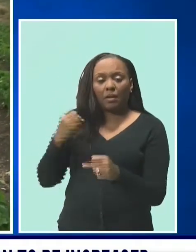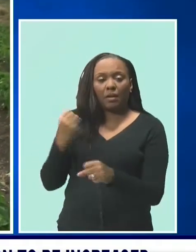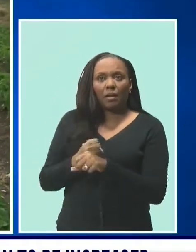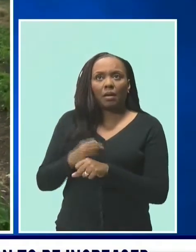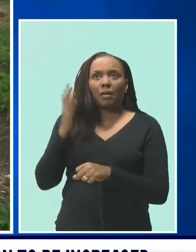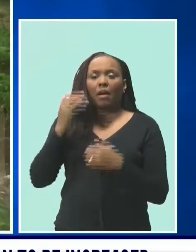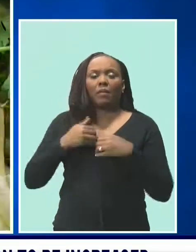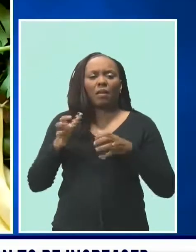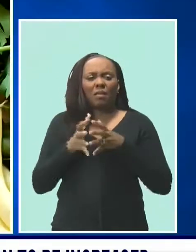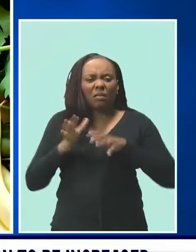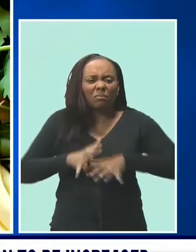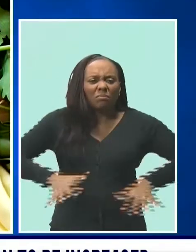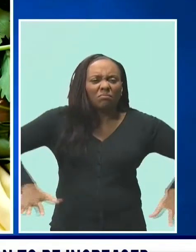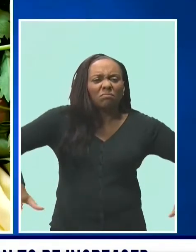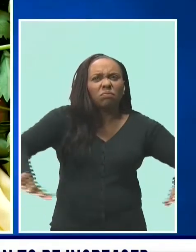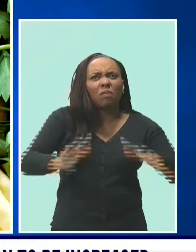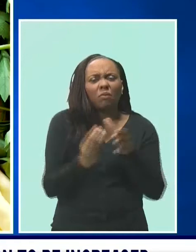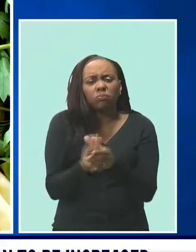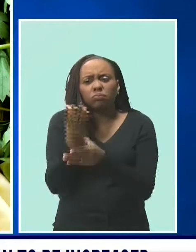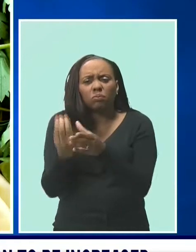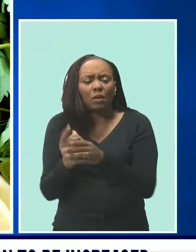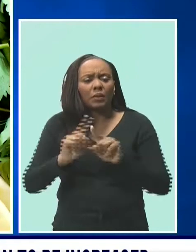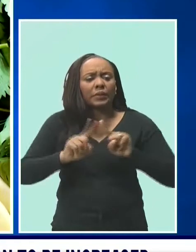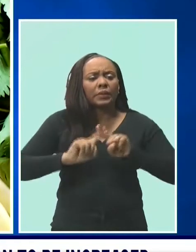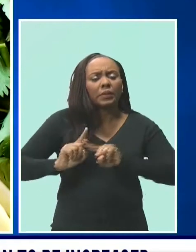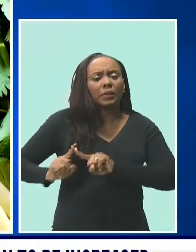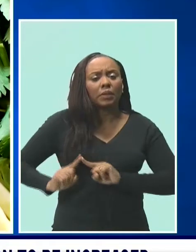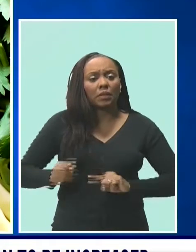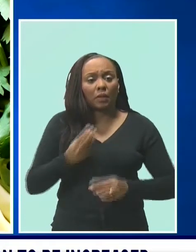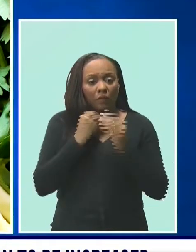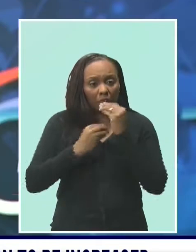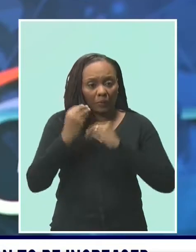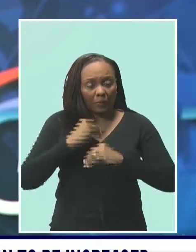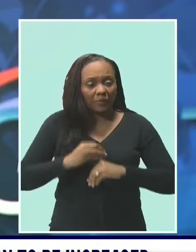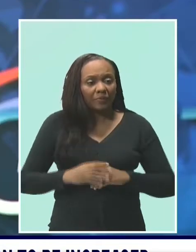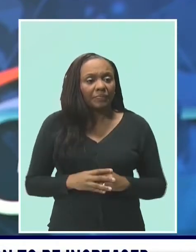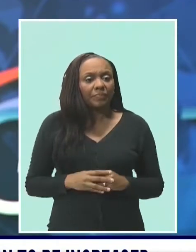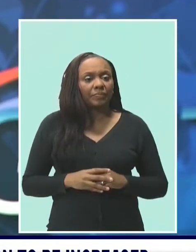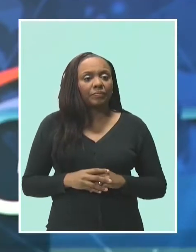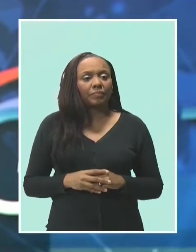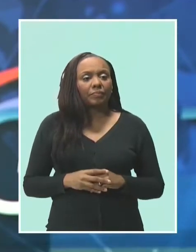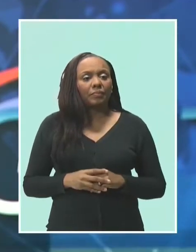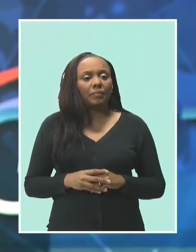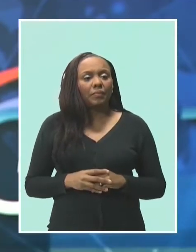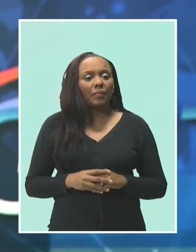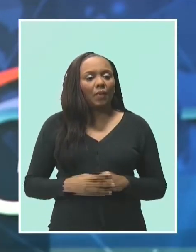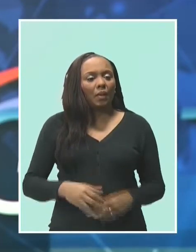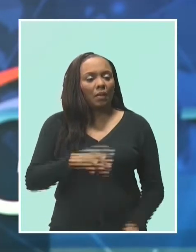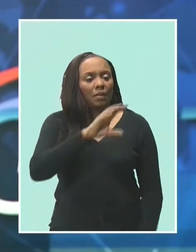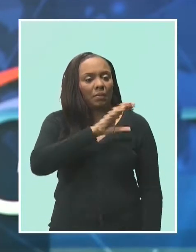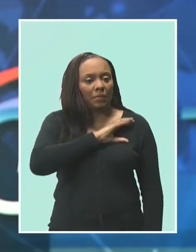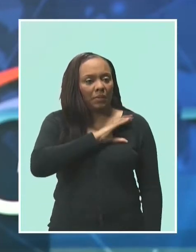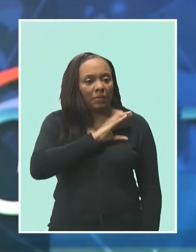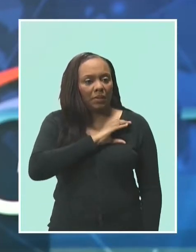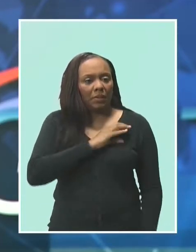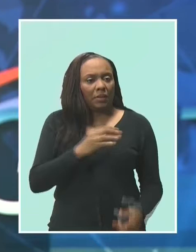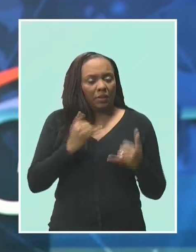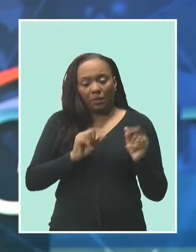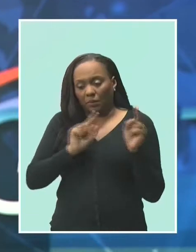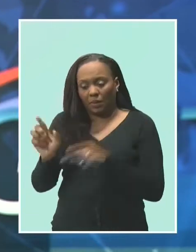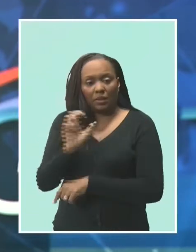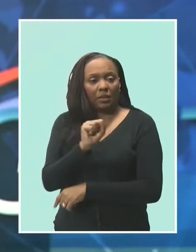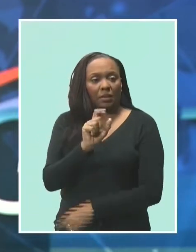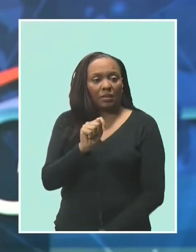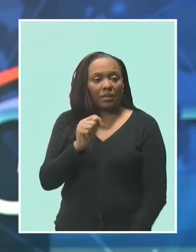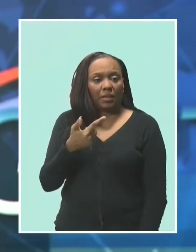full production. Sharika Griffith, CBC News. A police operation in Flat Rock, St. George resulted